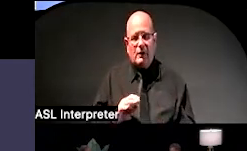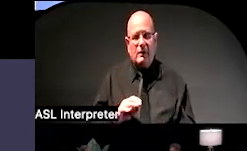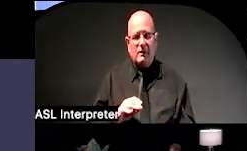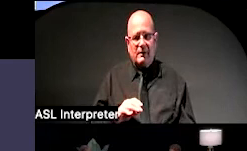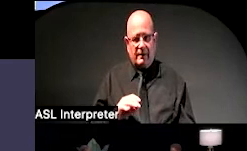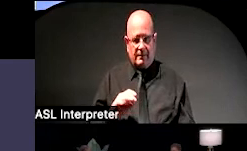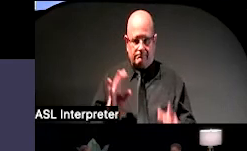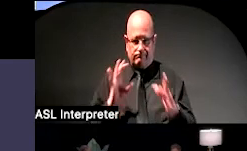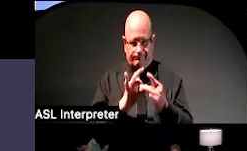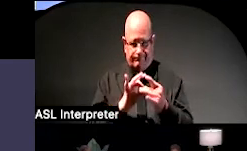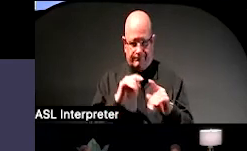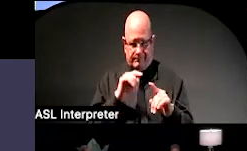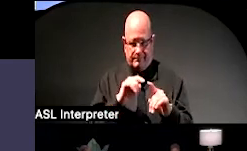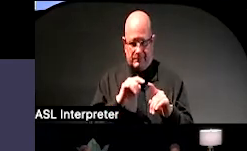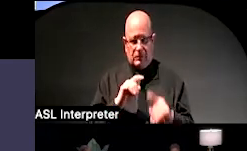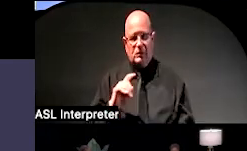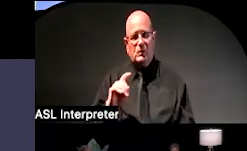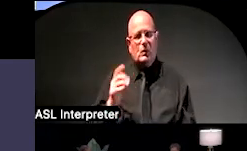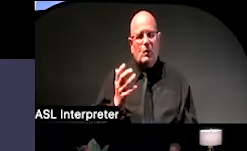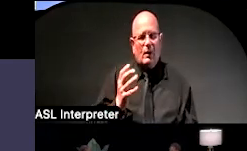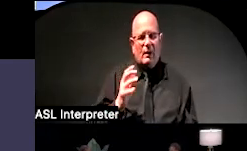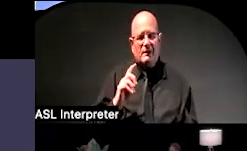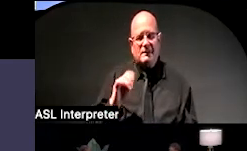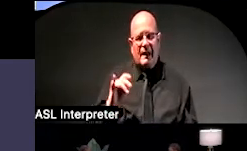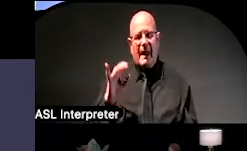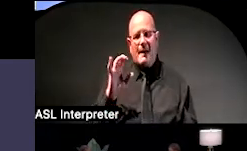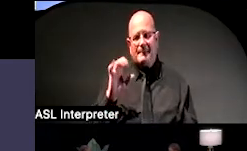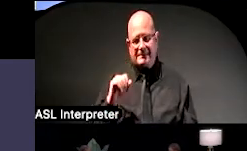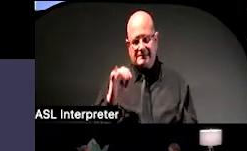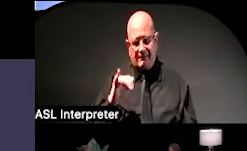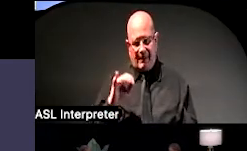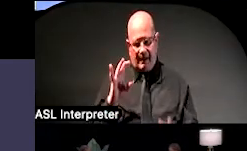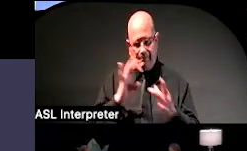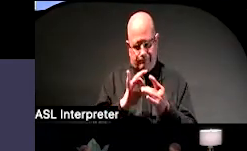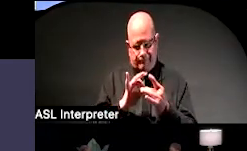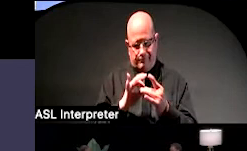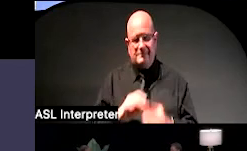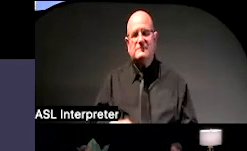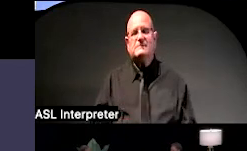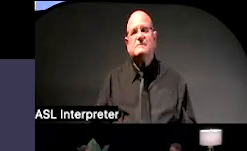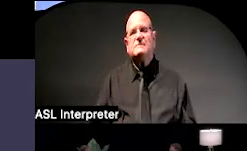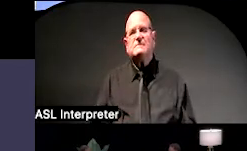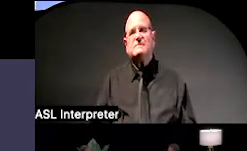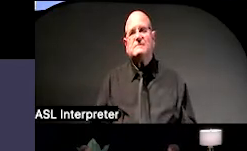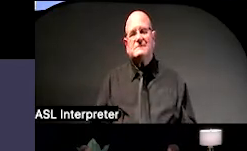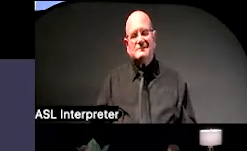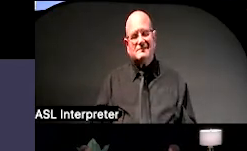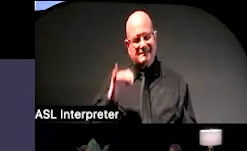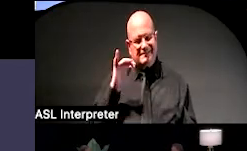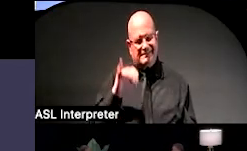intersectionality? What are the dynamics of that intersectionality? That's what I